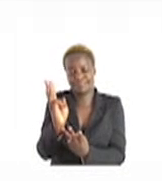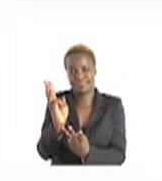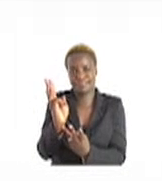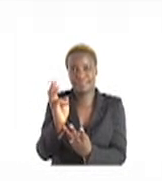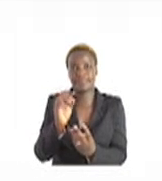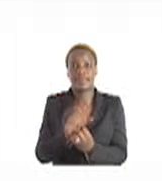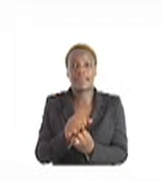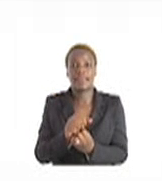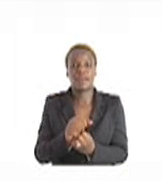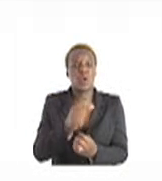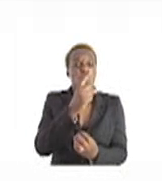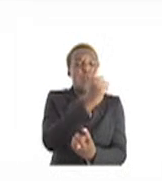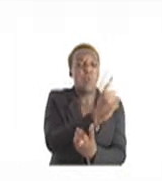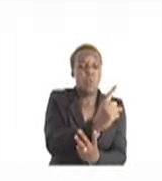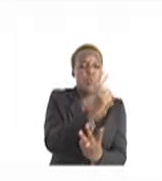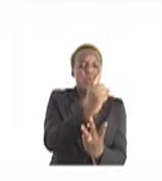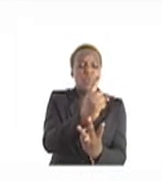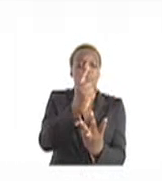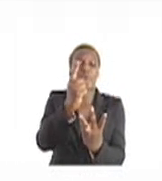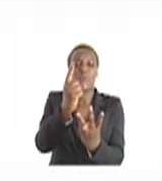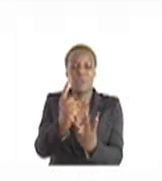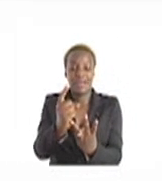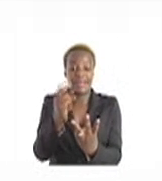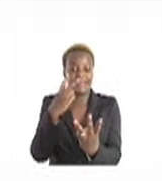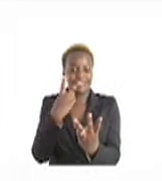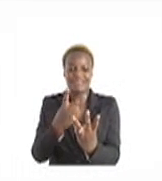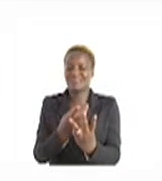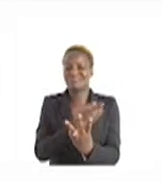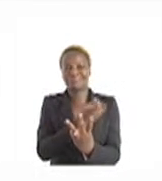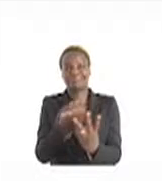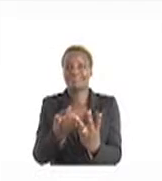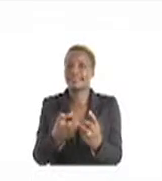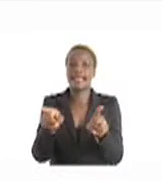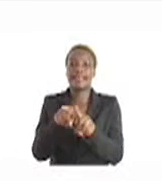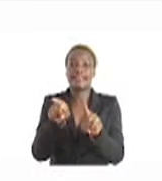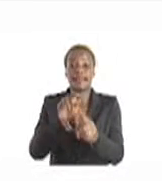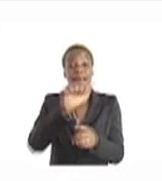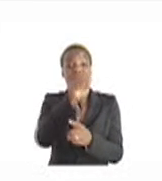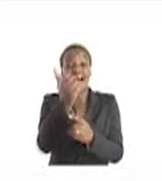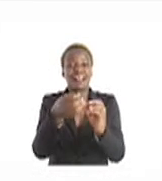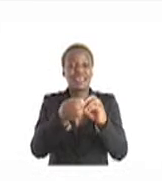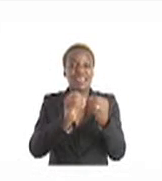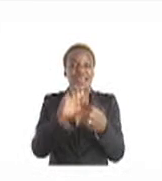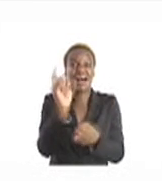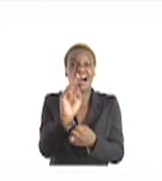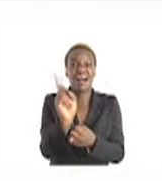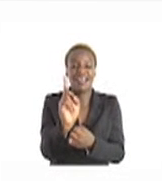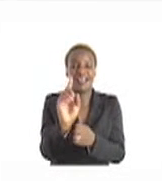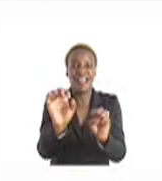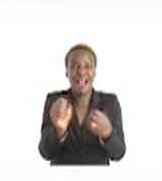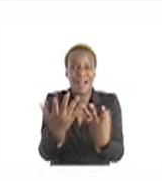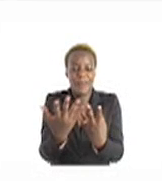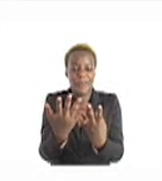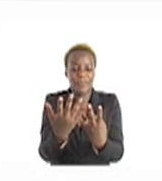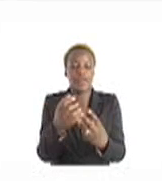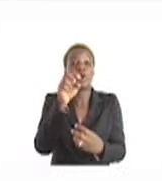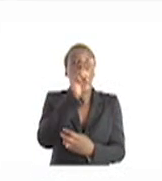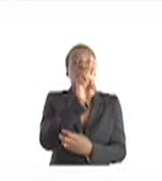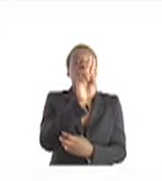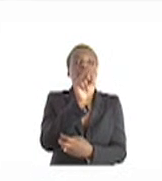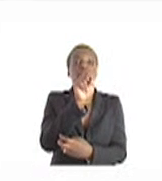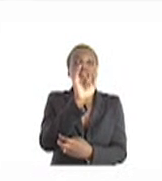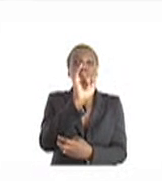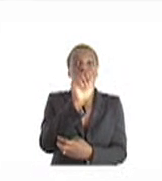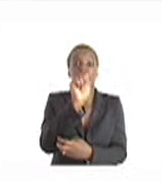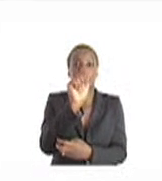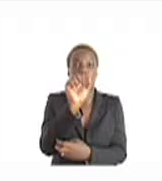all ones. Then we'll move on to the next digits, which represents the units. Then we have